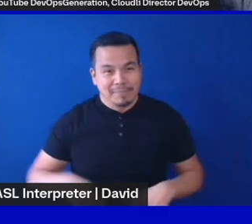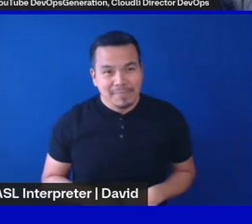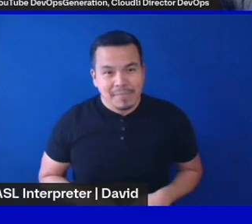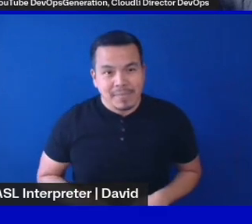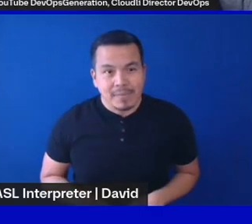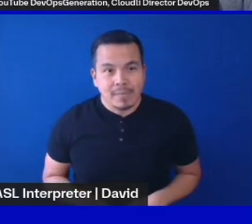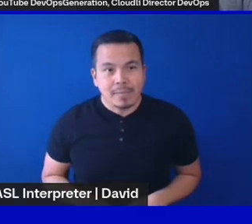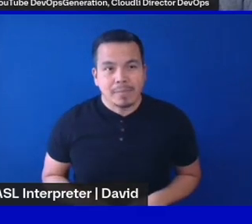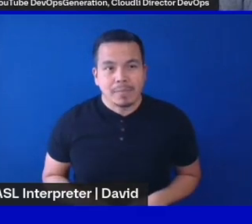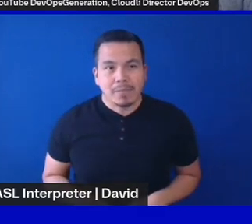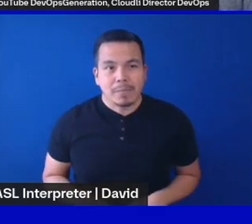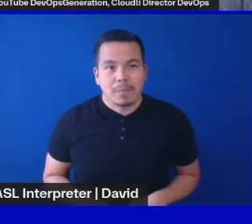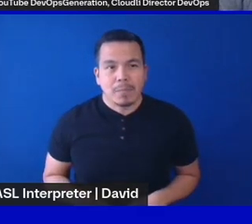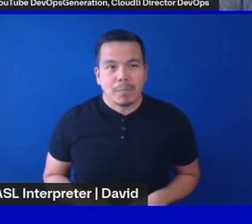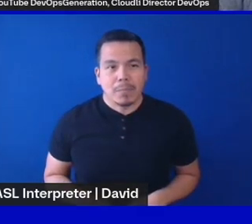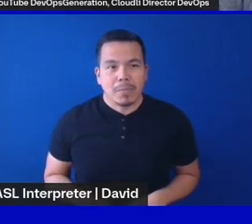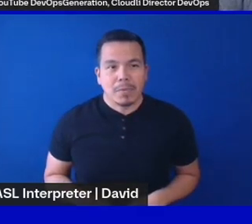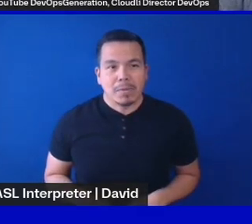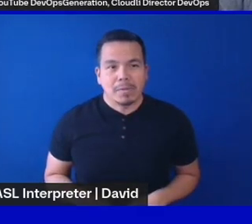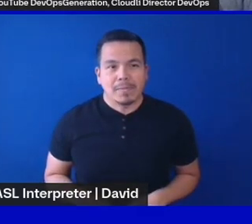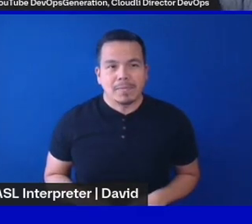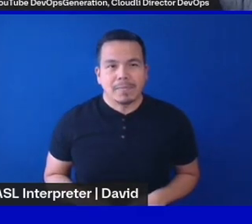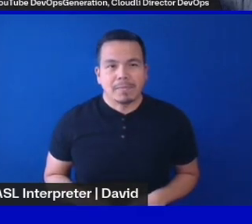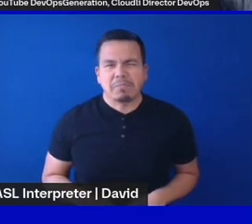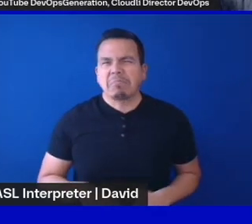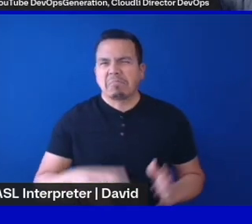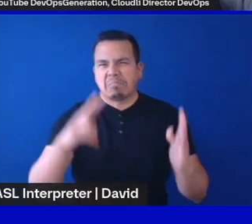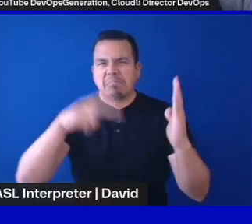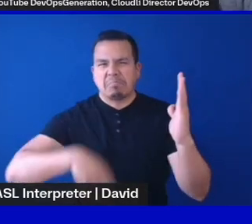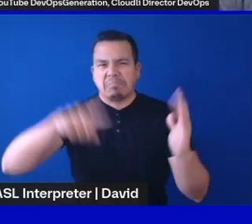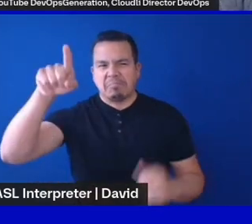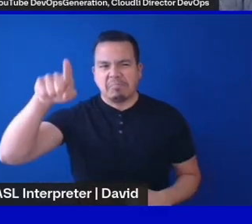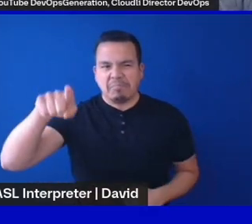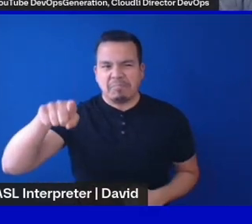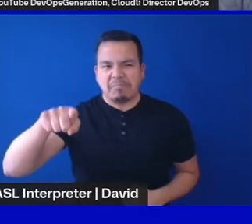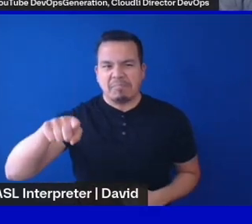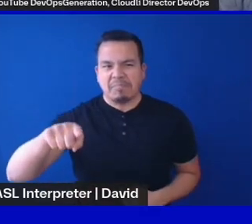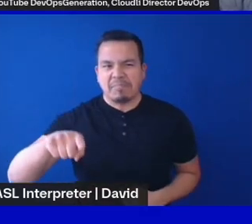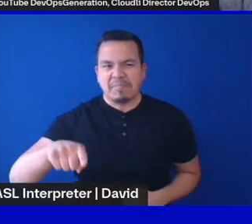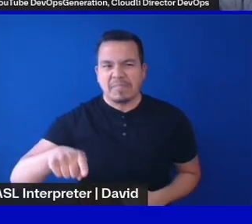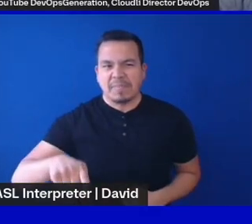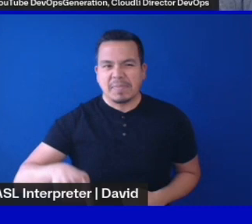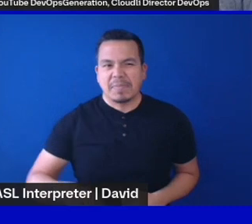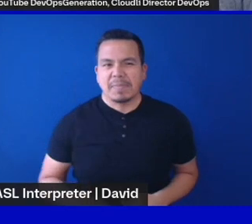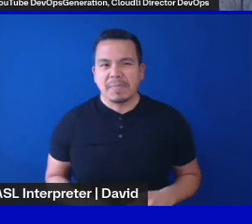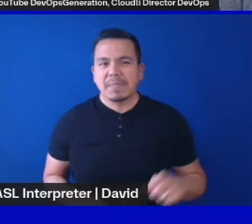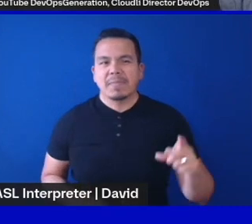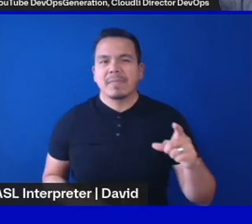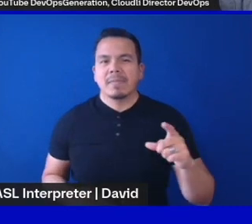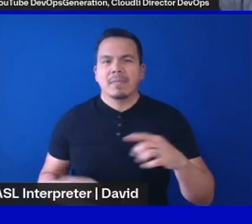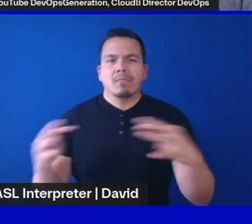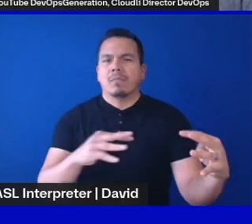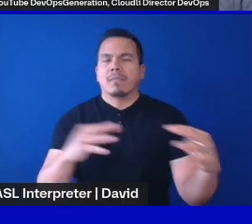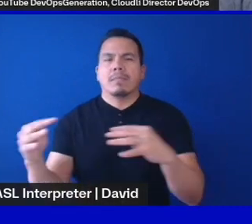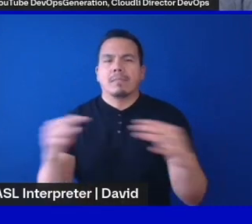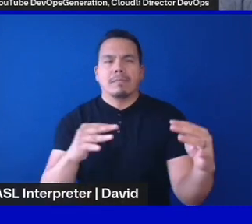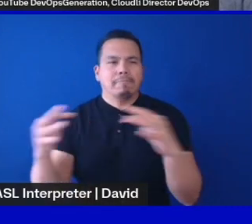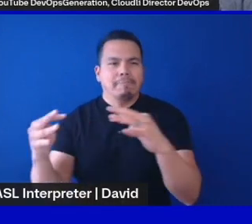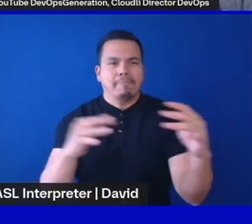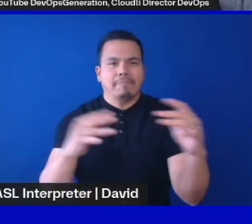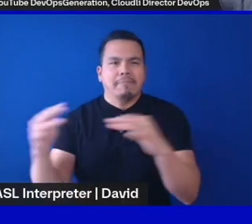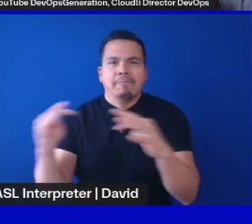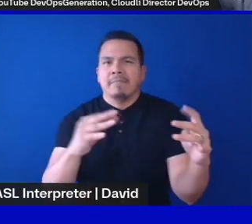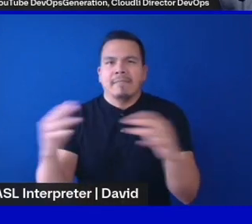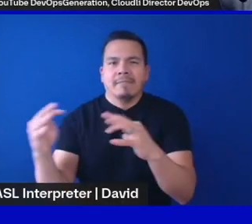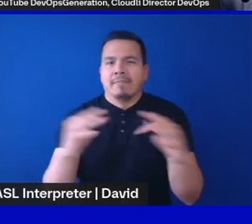Any Linux you use, mine is much faster. Debian's king and the rest are disasters. No, it's not. Yes, it is. No, it's not. Yes, it is.